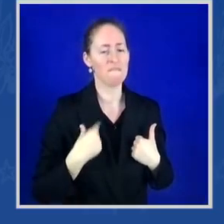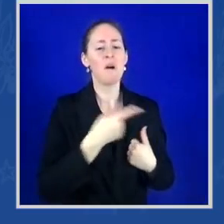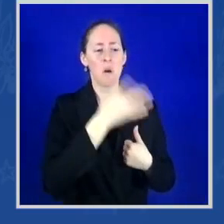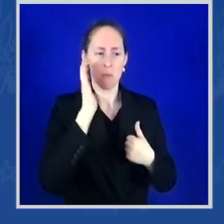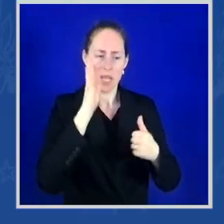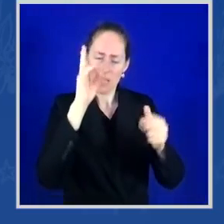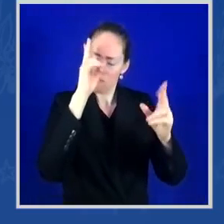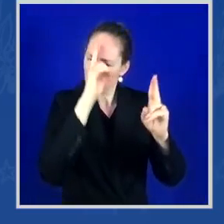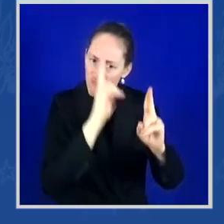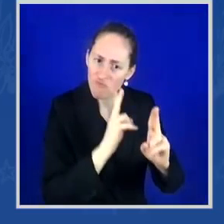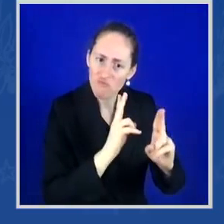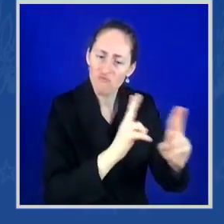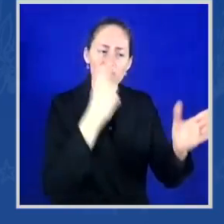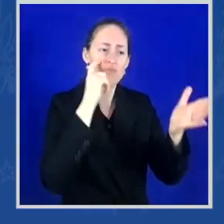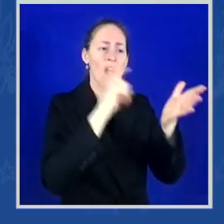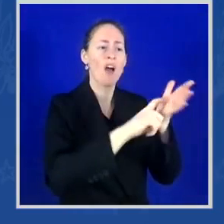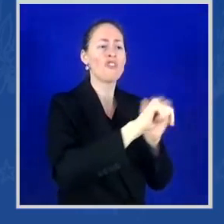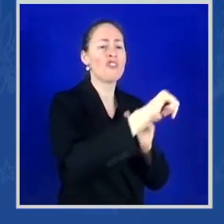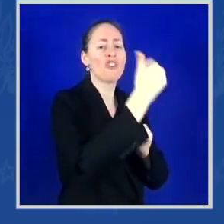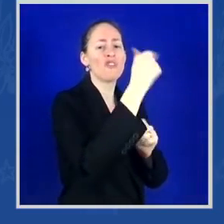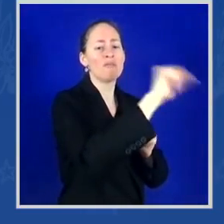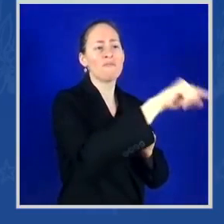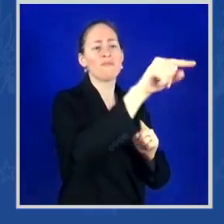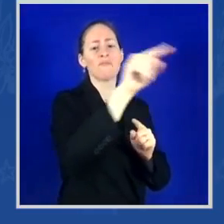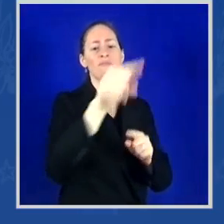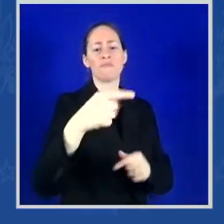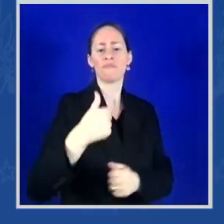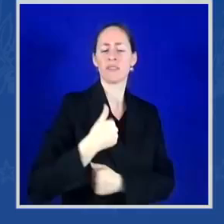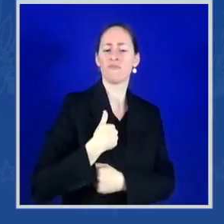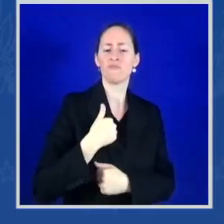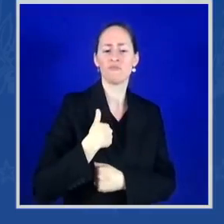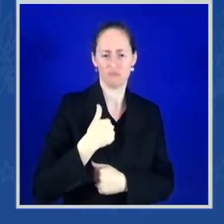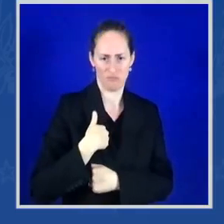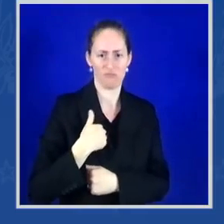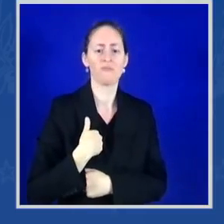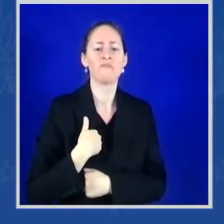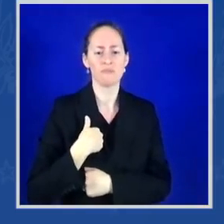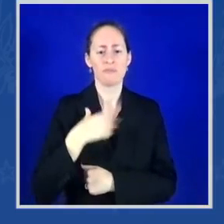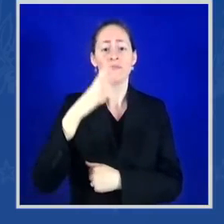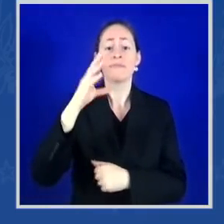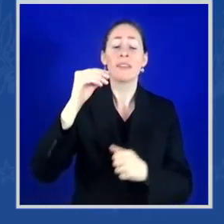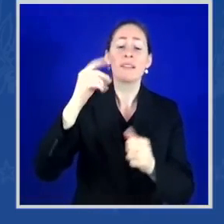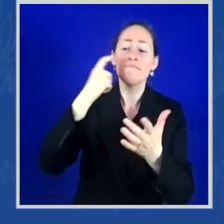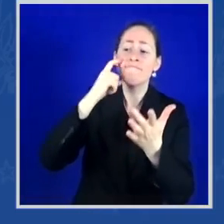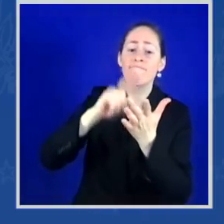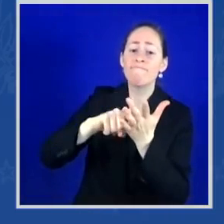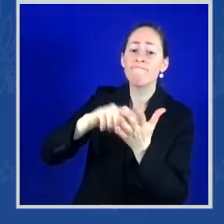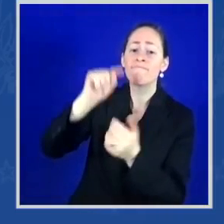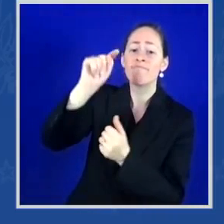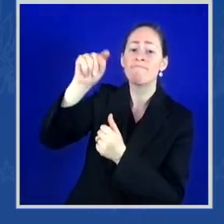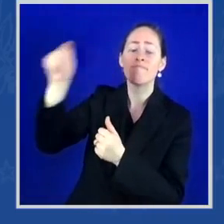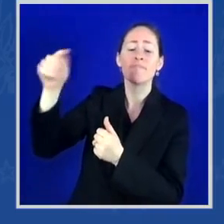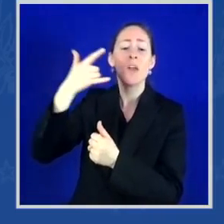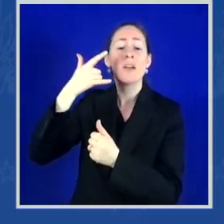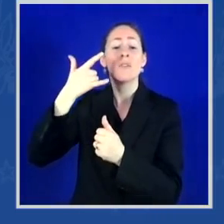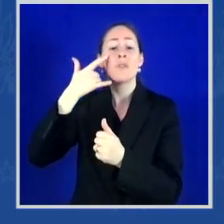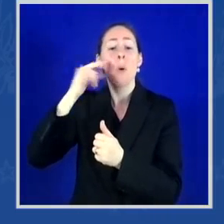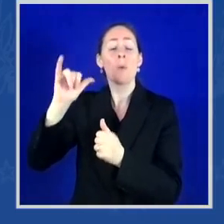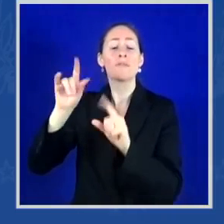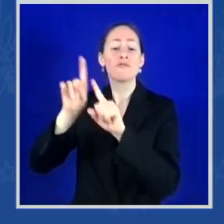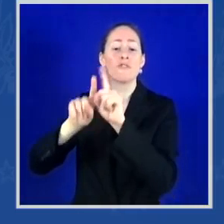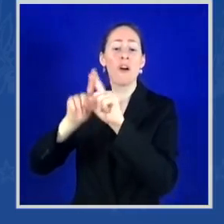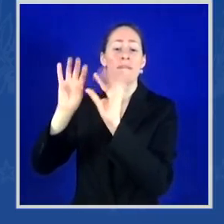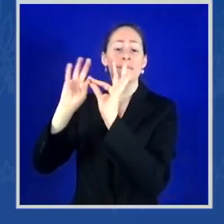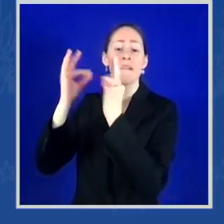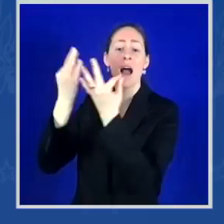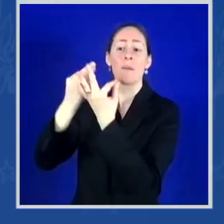honoring the Gold Star families. You know, a lot of time passes, but you all know better than I